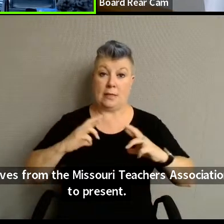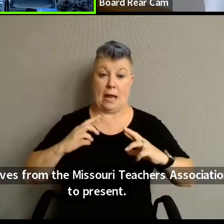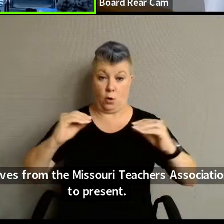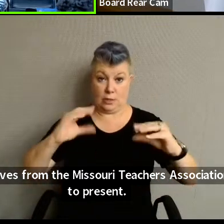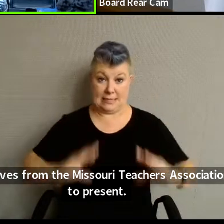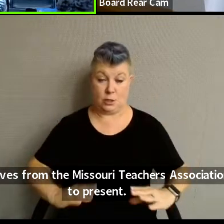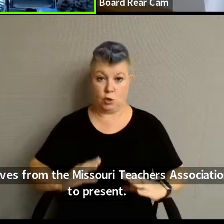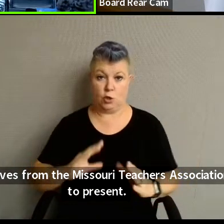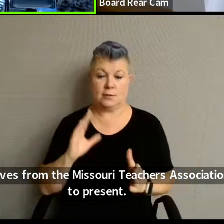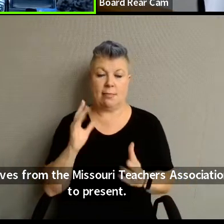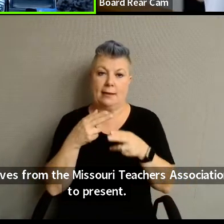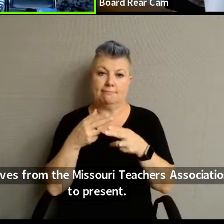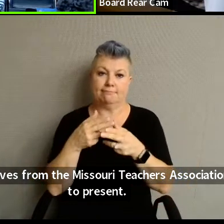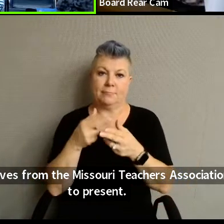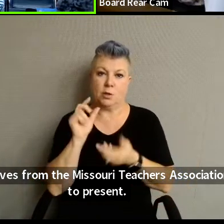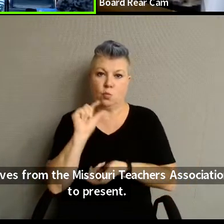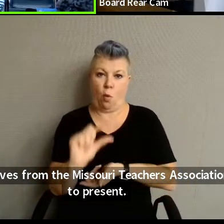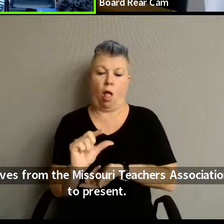year.